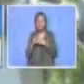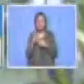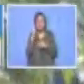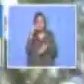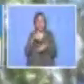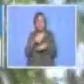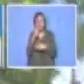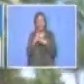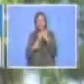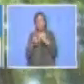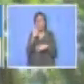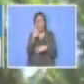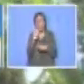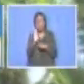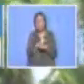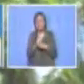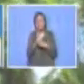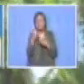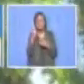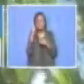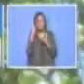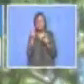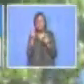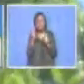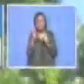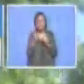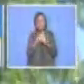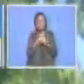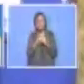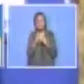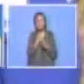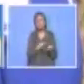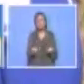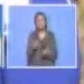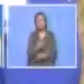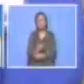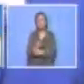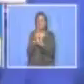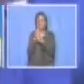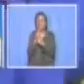restore the flora of these islands and what you can do to maintain these